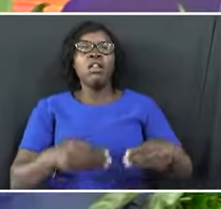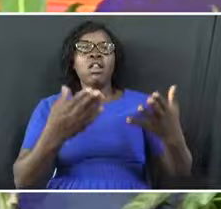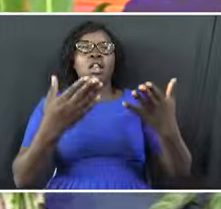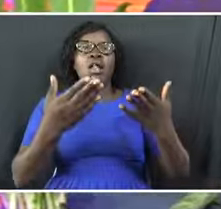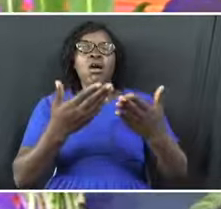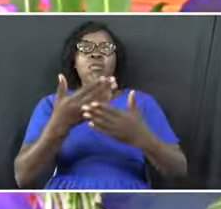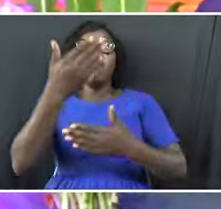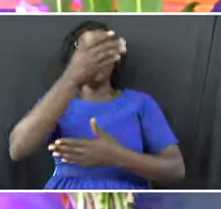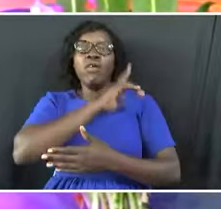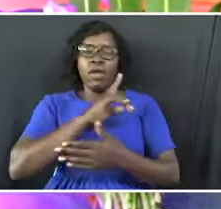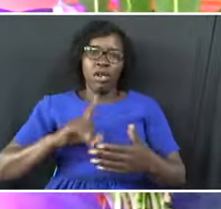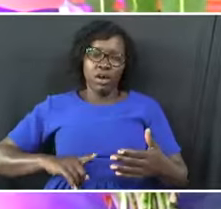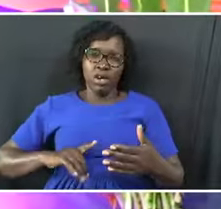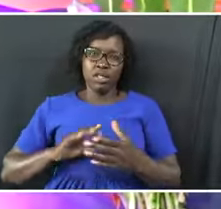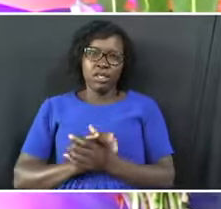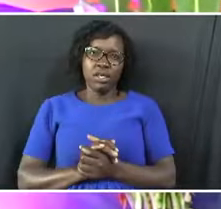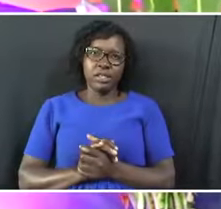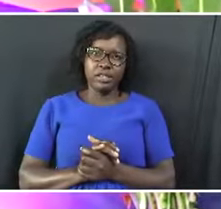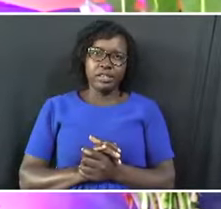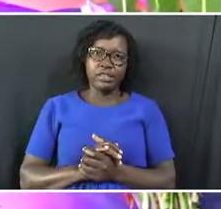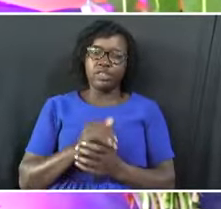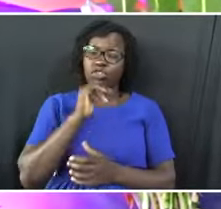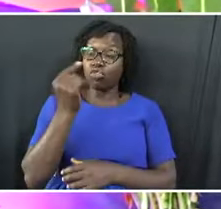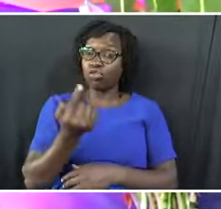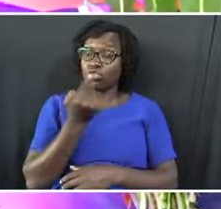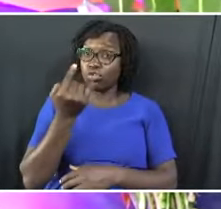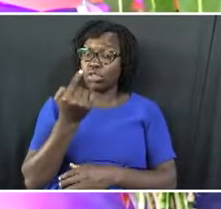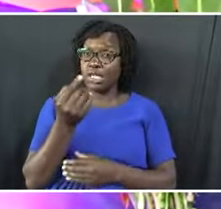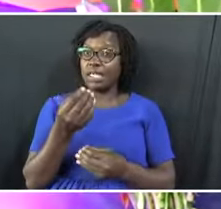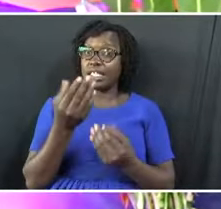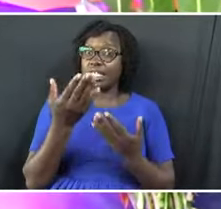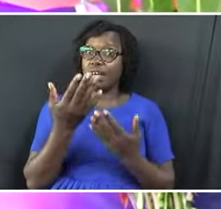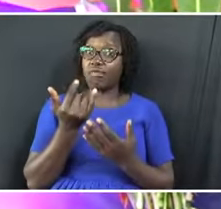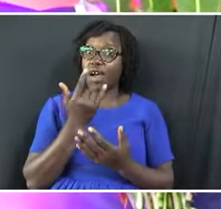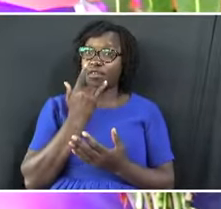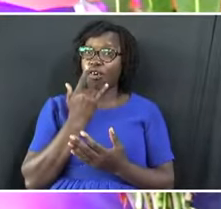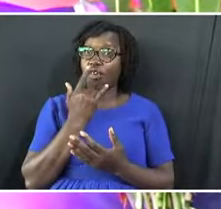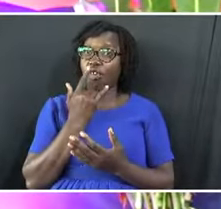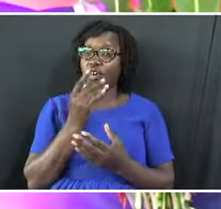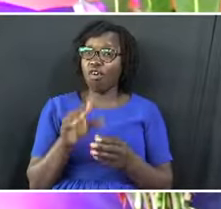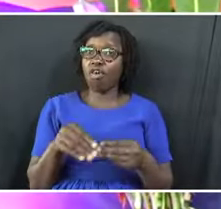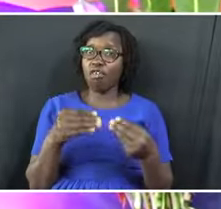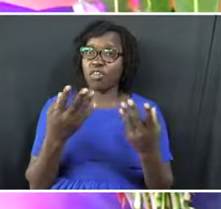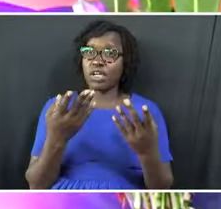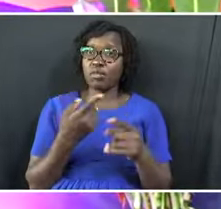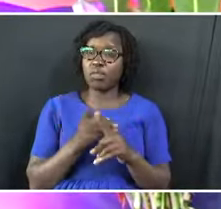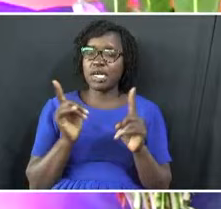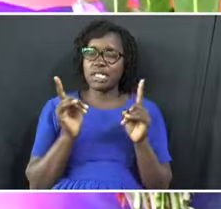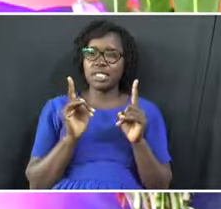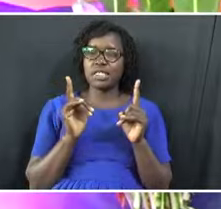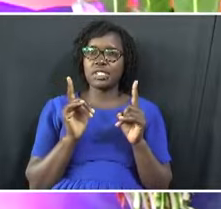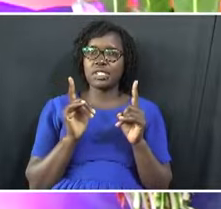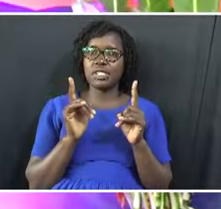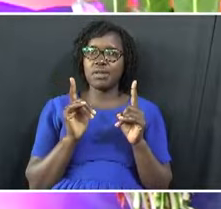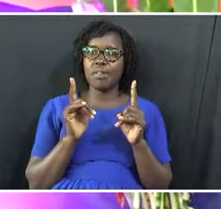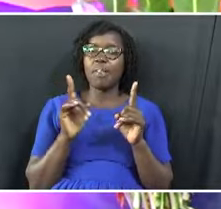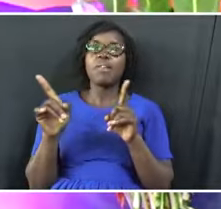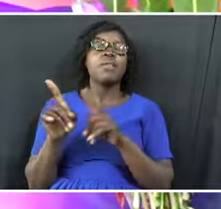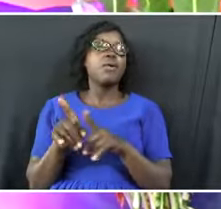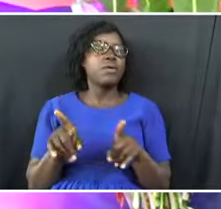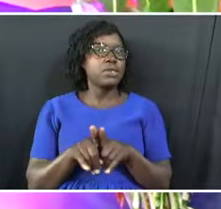before the Lord, he not only gave a wrong offering, but he as